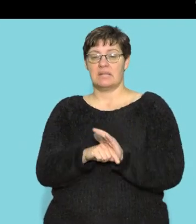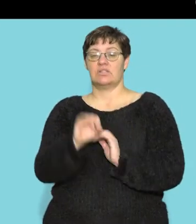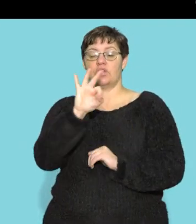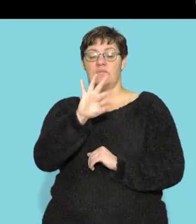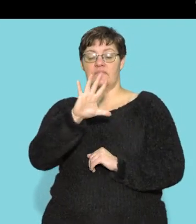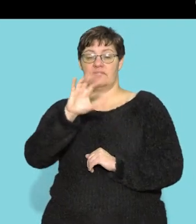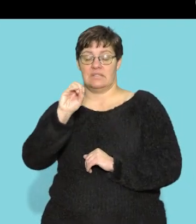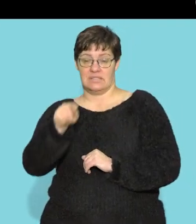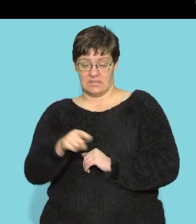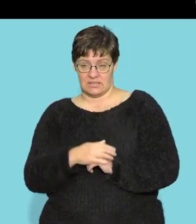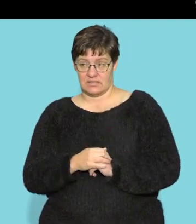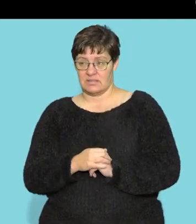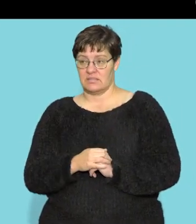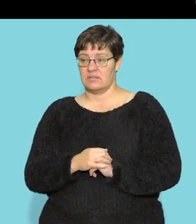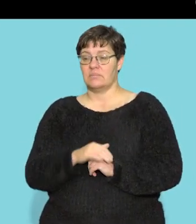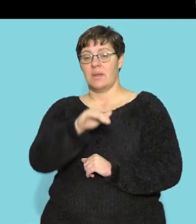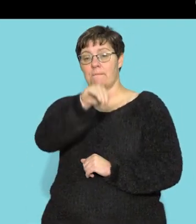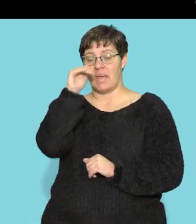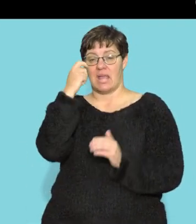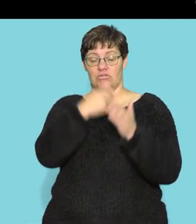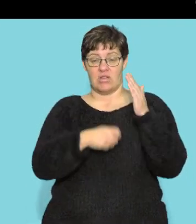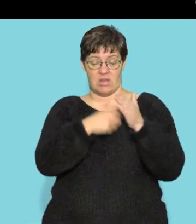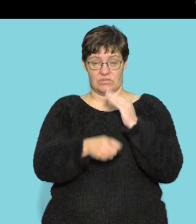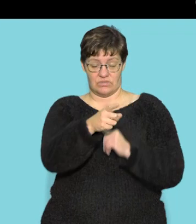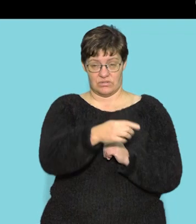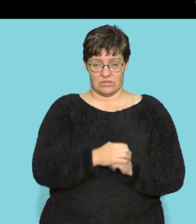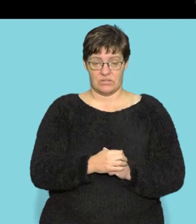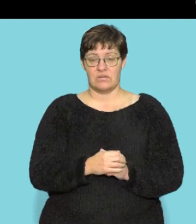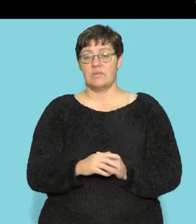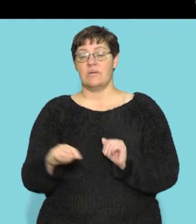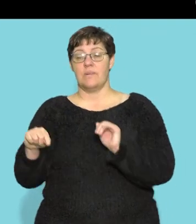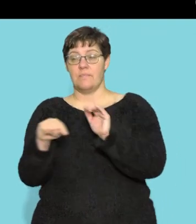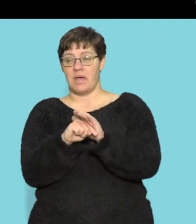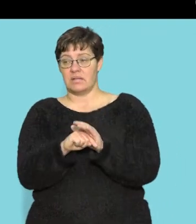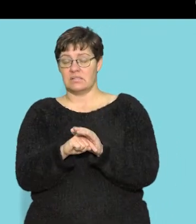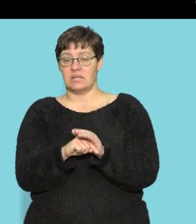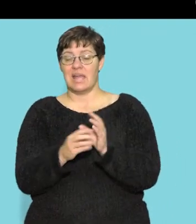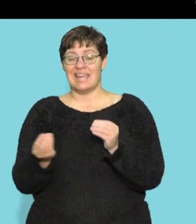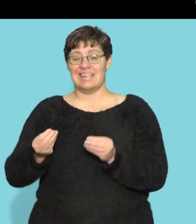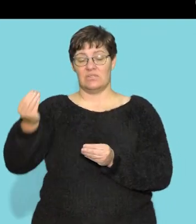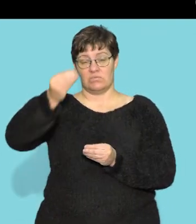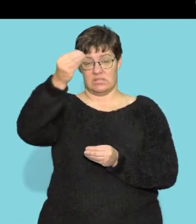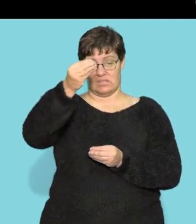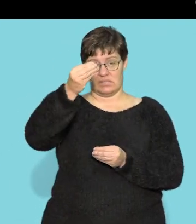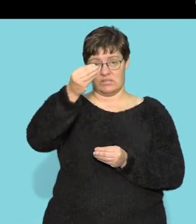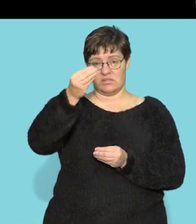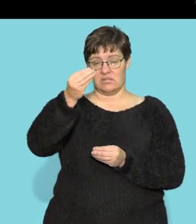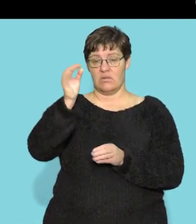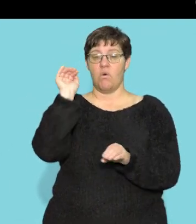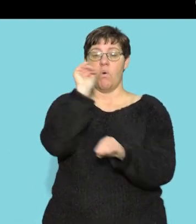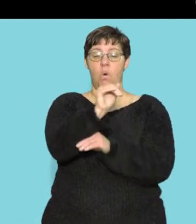the 350, what was that? My bank charges, minus my interest